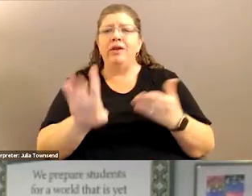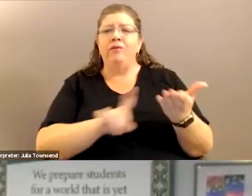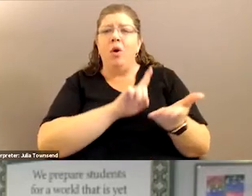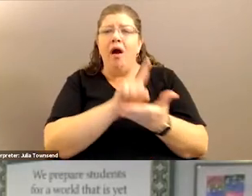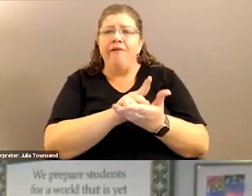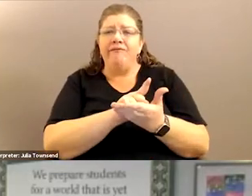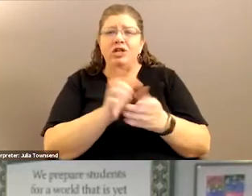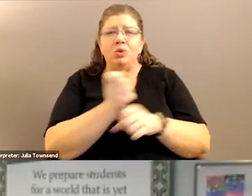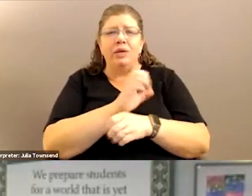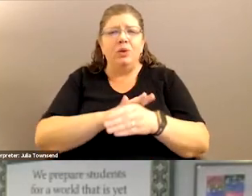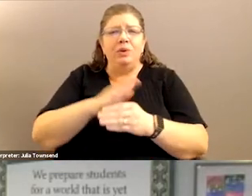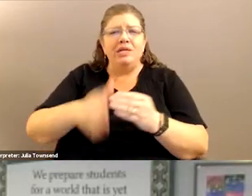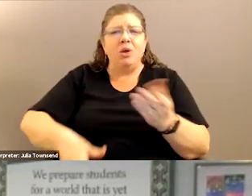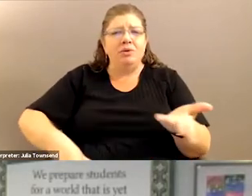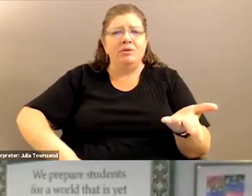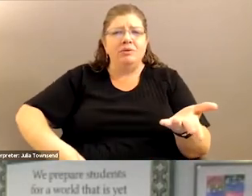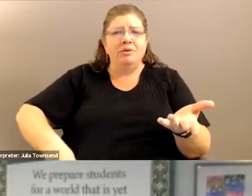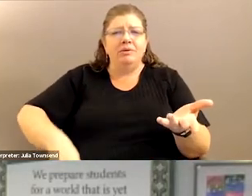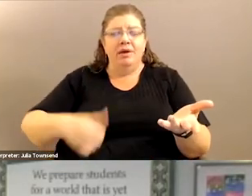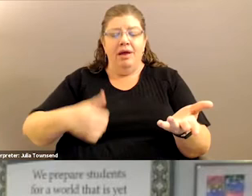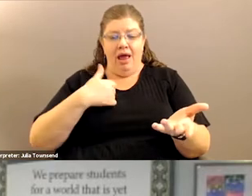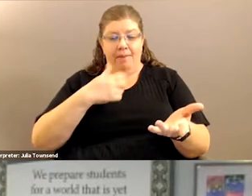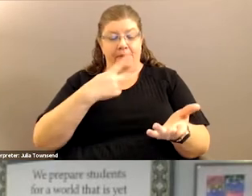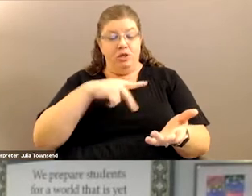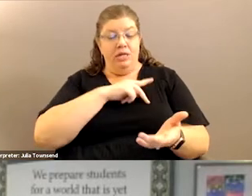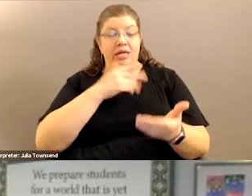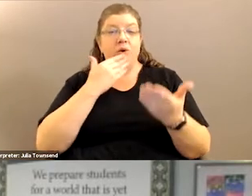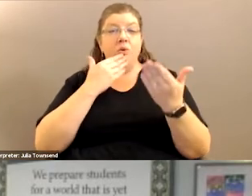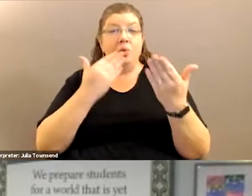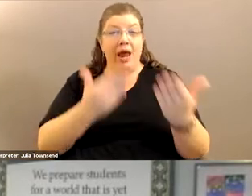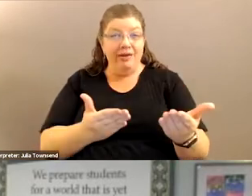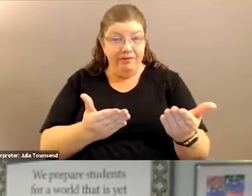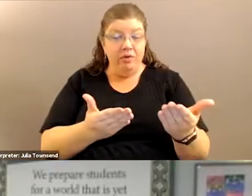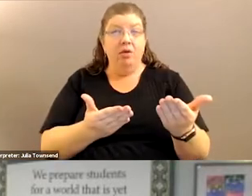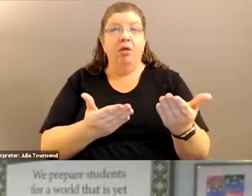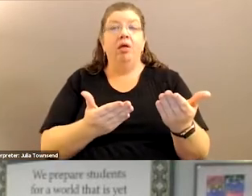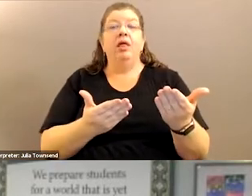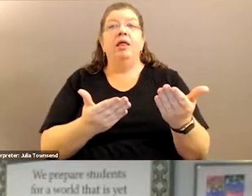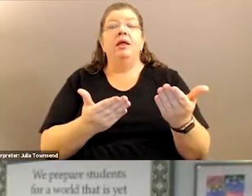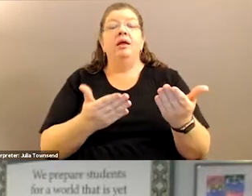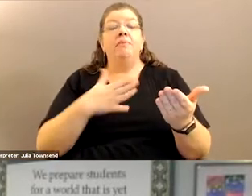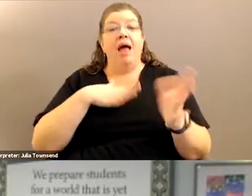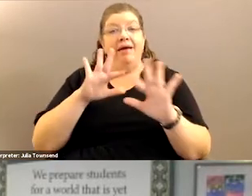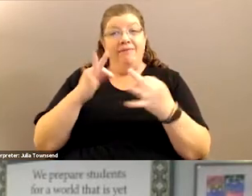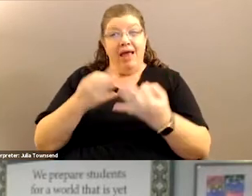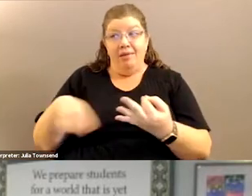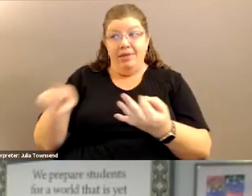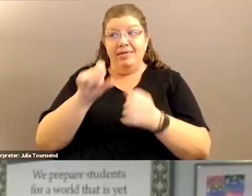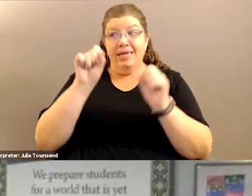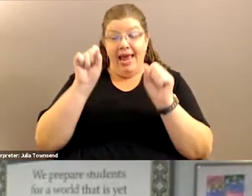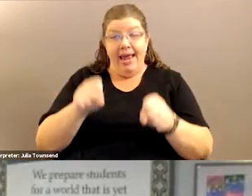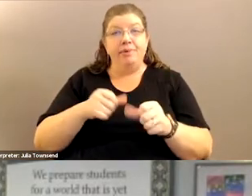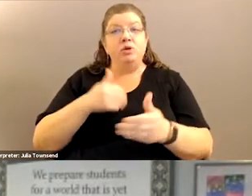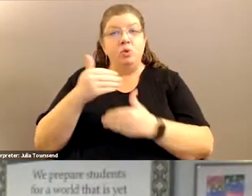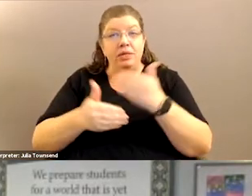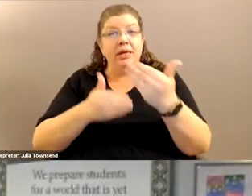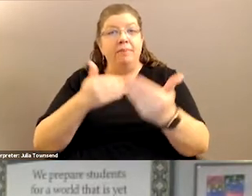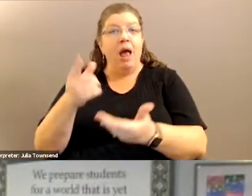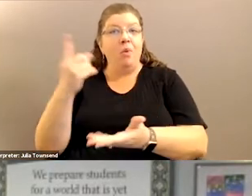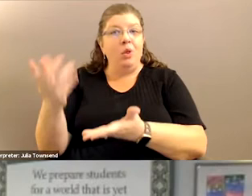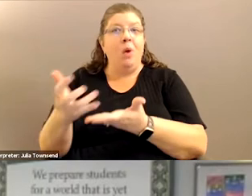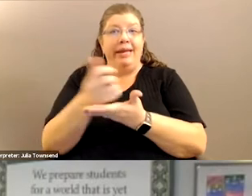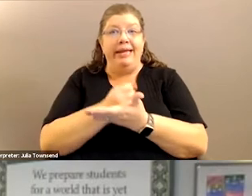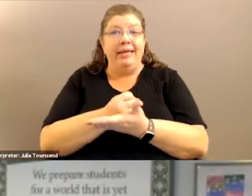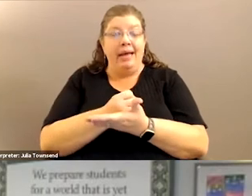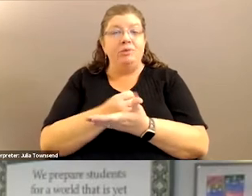these results i'm personally so grateful that my family is able to just get by now with one income and